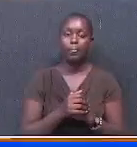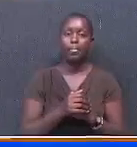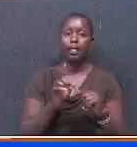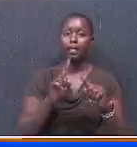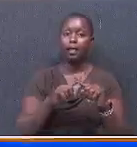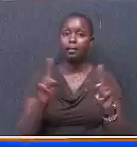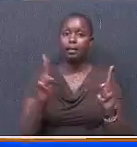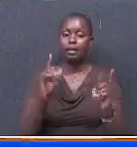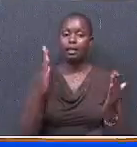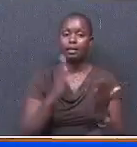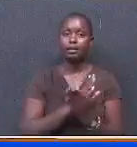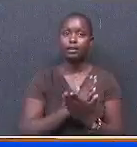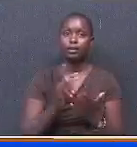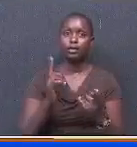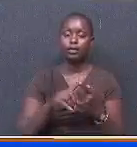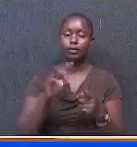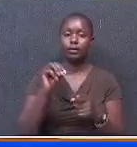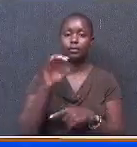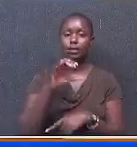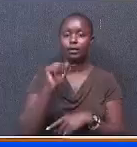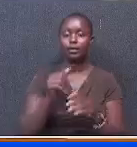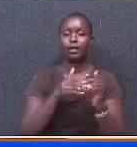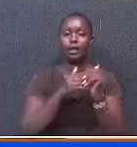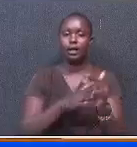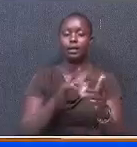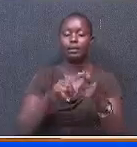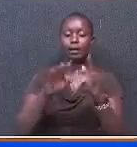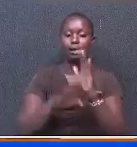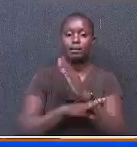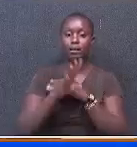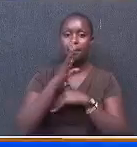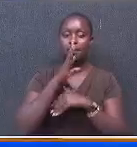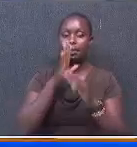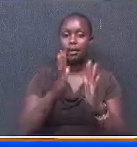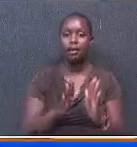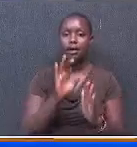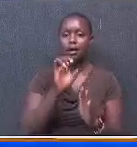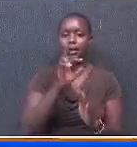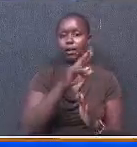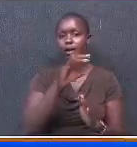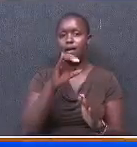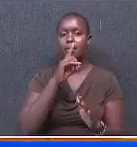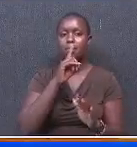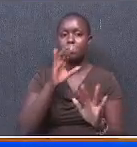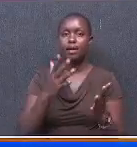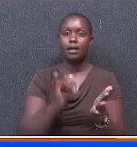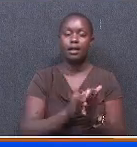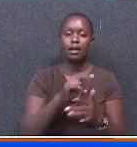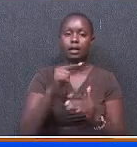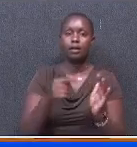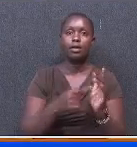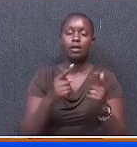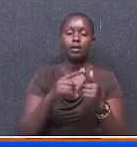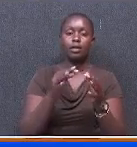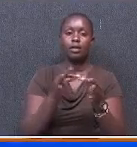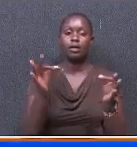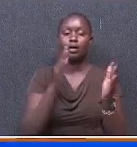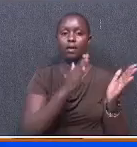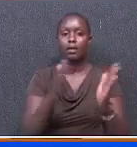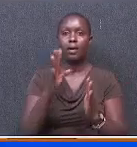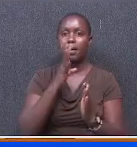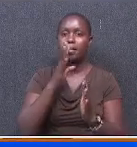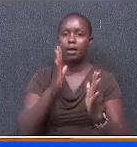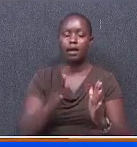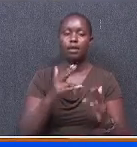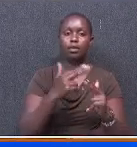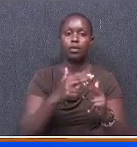However, a section of MCAs led by Deputy Speaker Eric Bett have claimed that it was a long game plan of the Speaker to maim